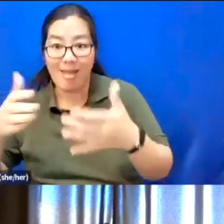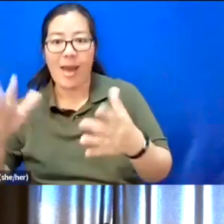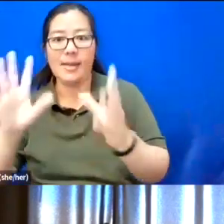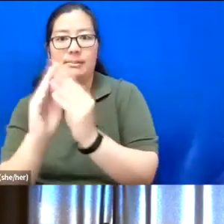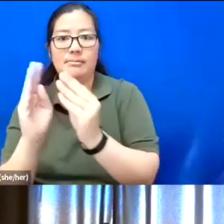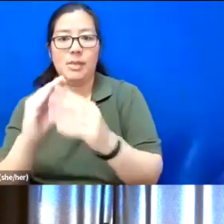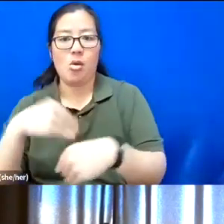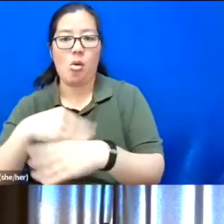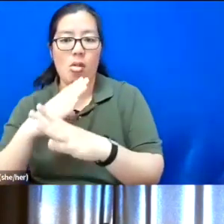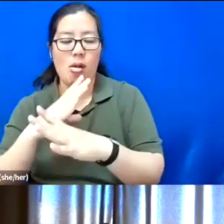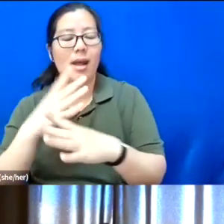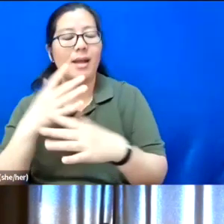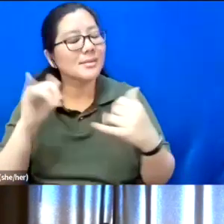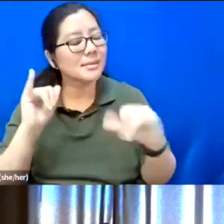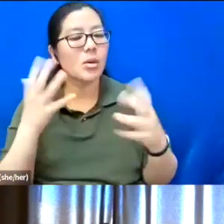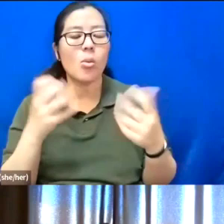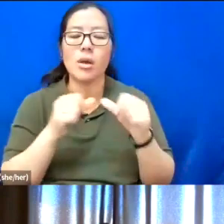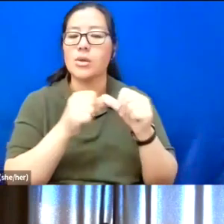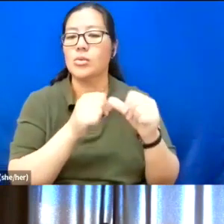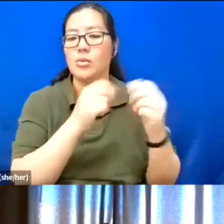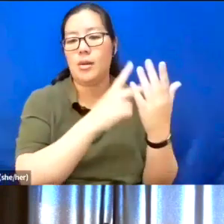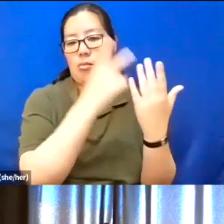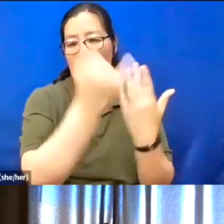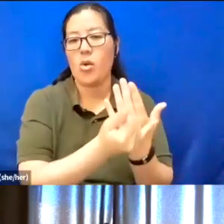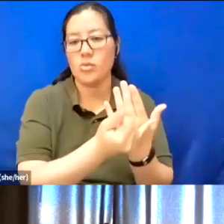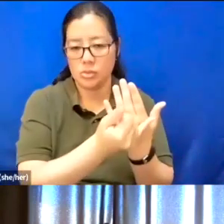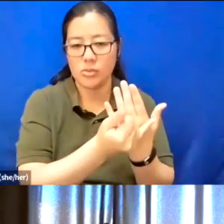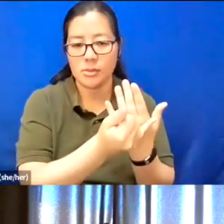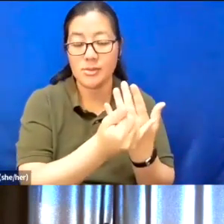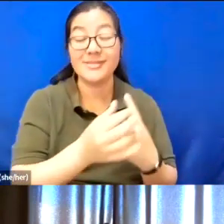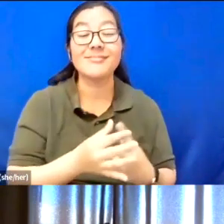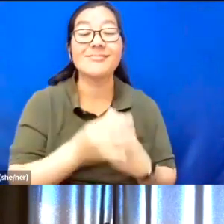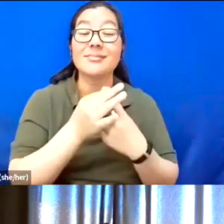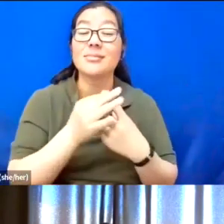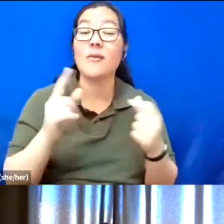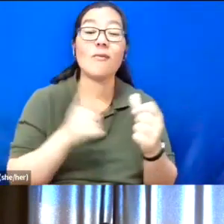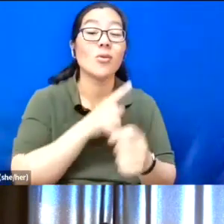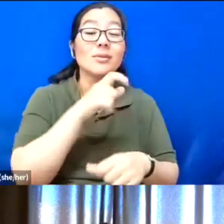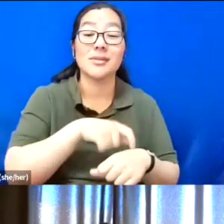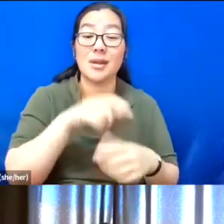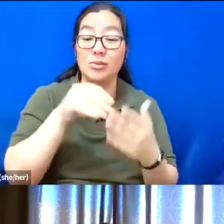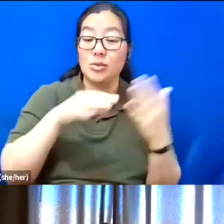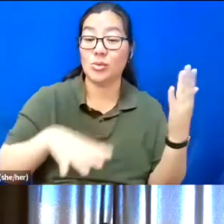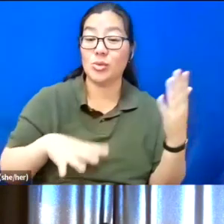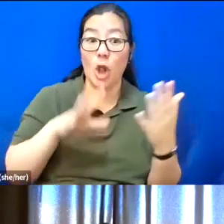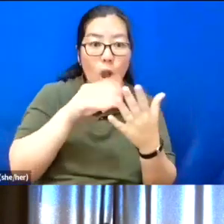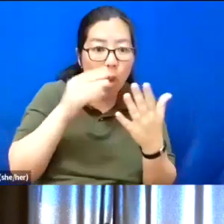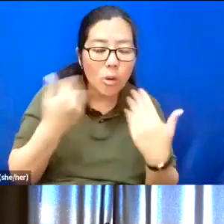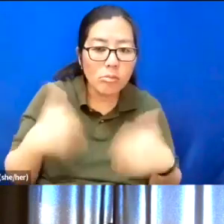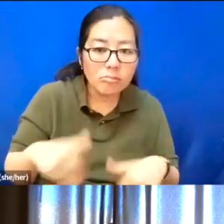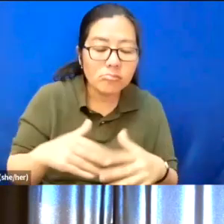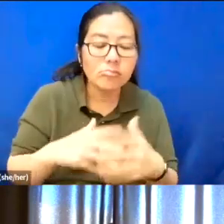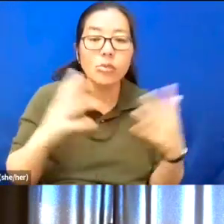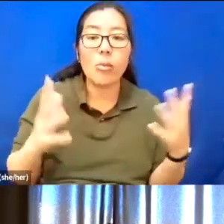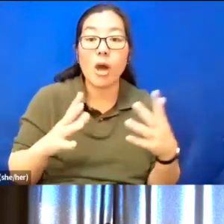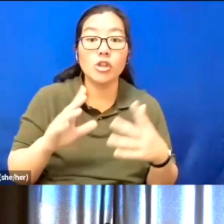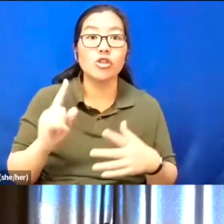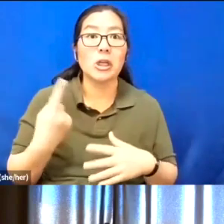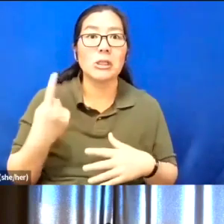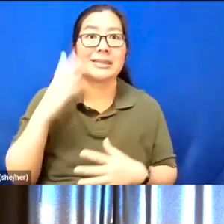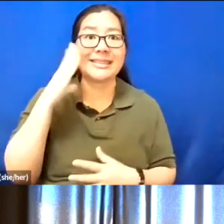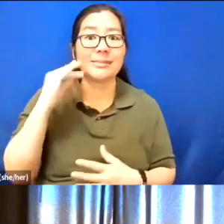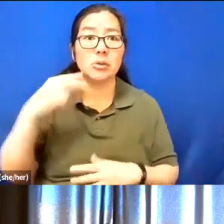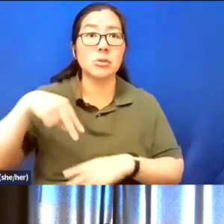lot of people, especially first-time students, can learn a lot from just doing a presentation, I think.